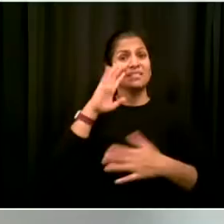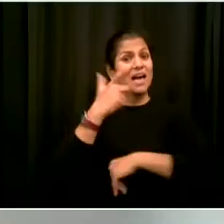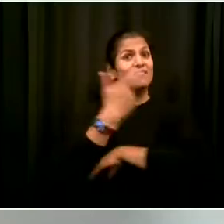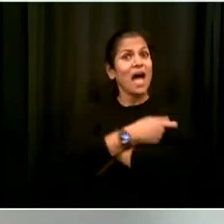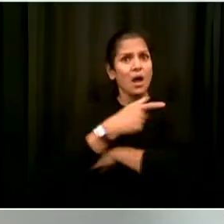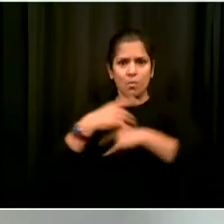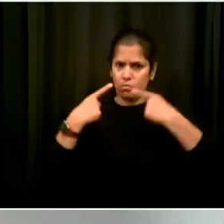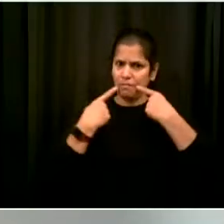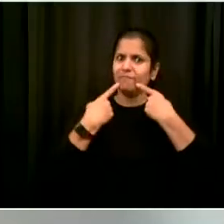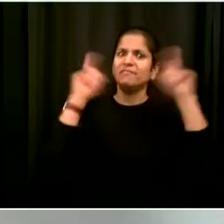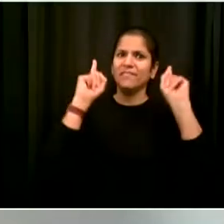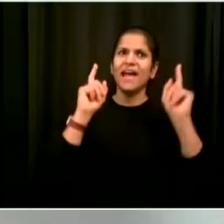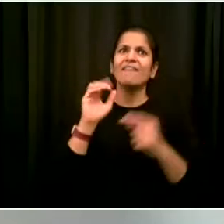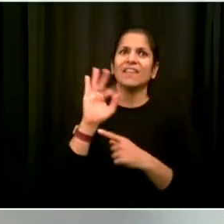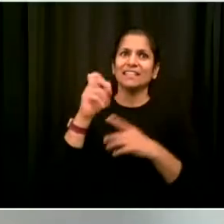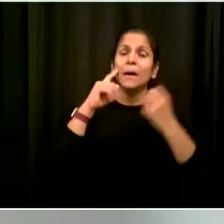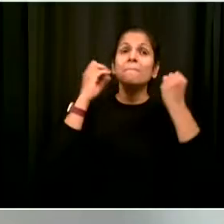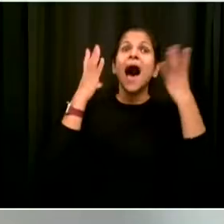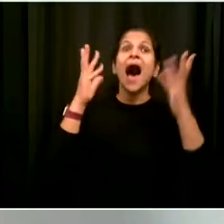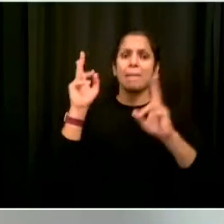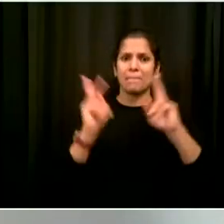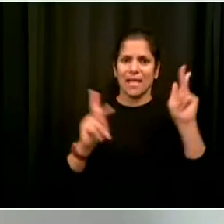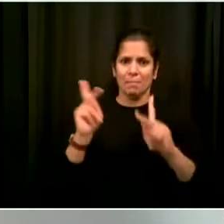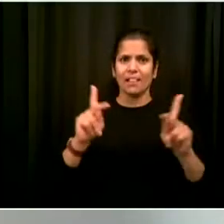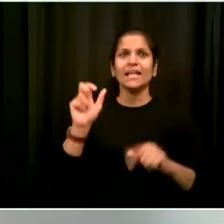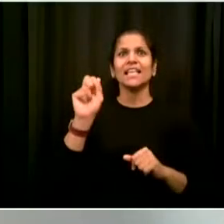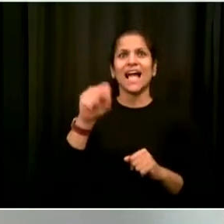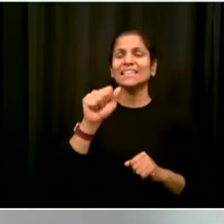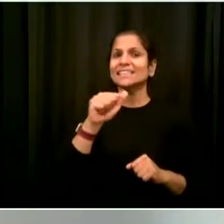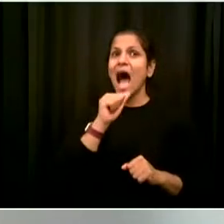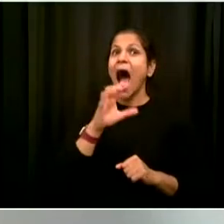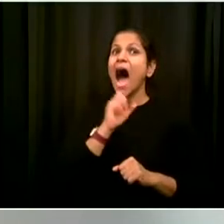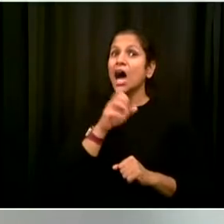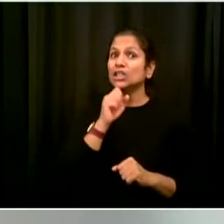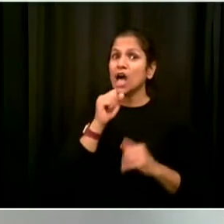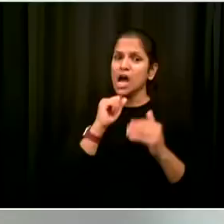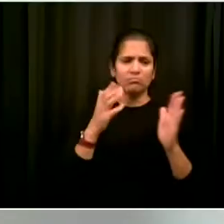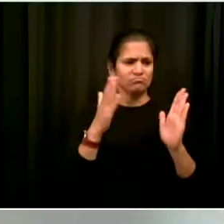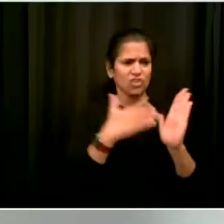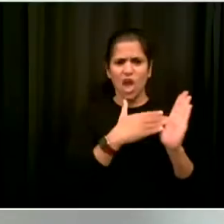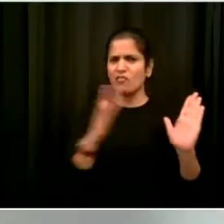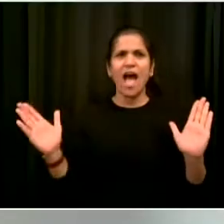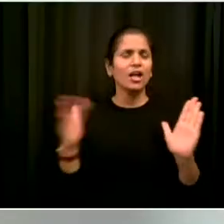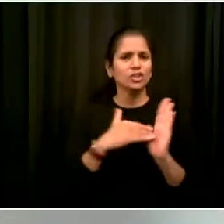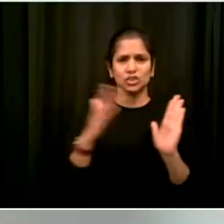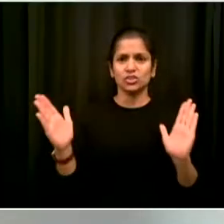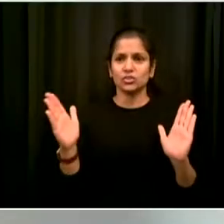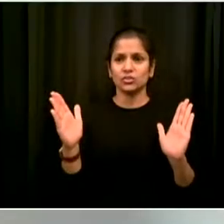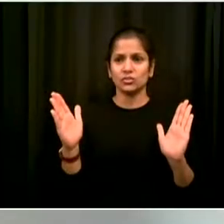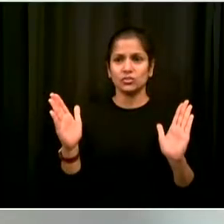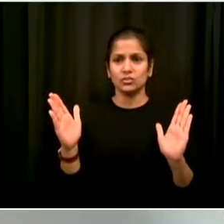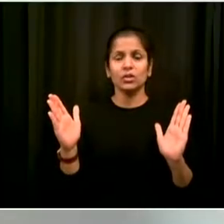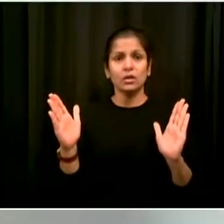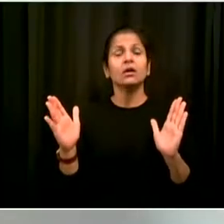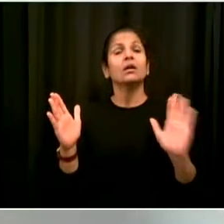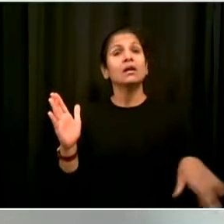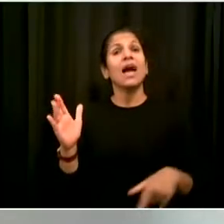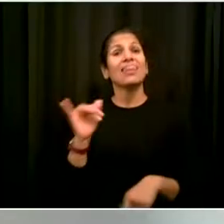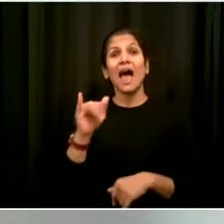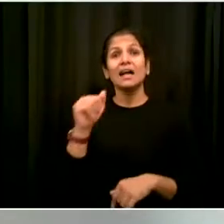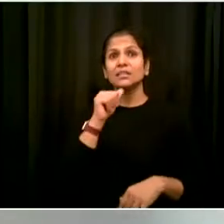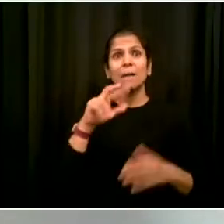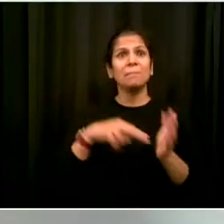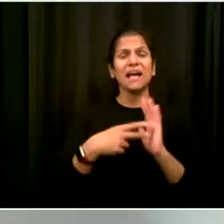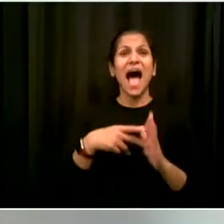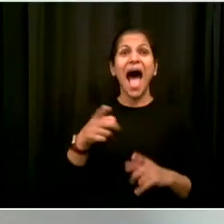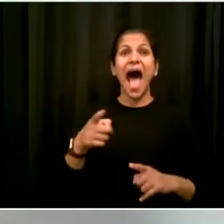spectrum. Now, I say all that also saying that it doesn't mean that we stop looking for events. We know from the experience in